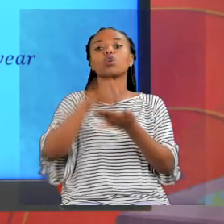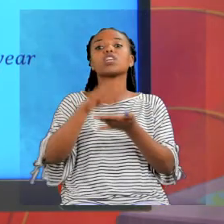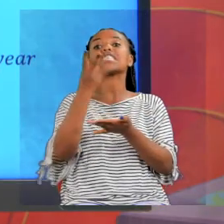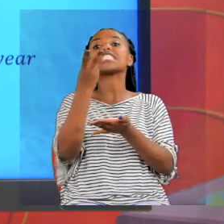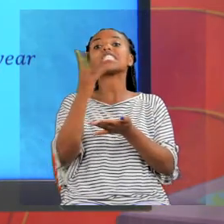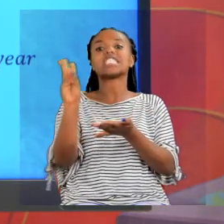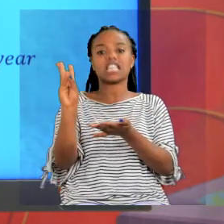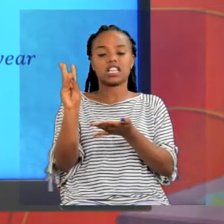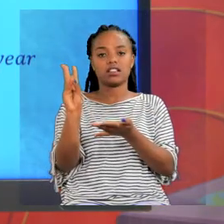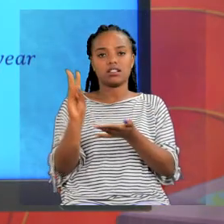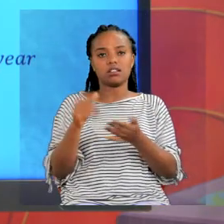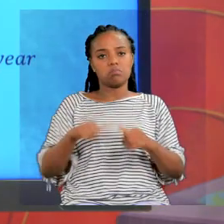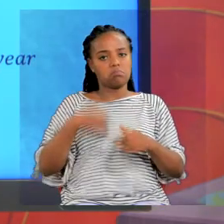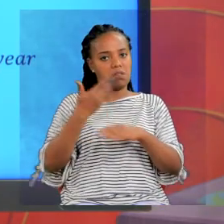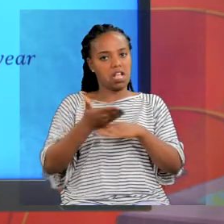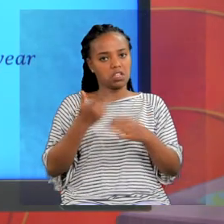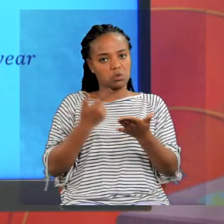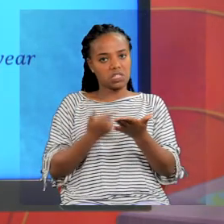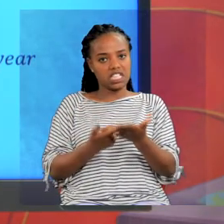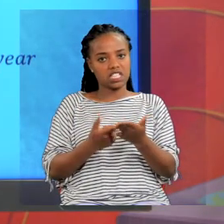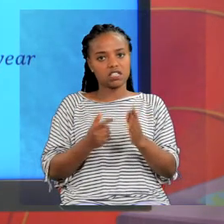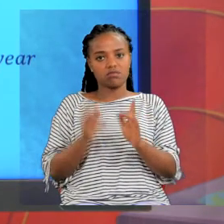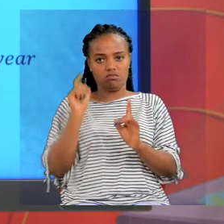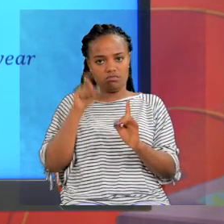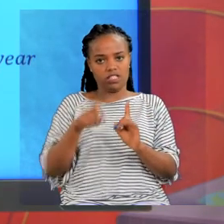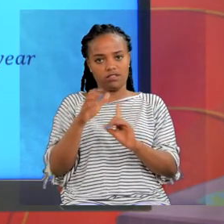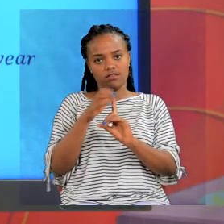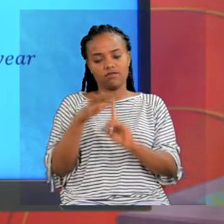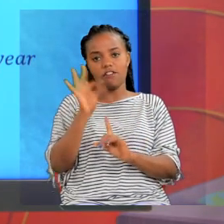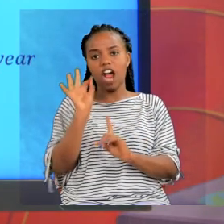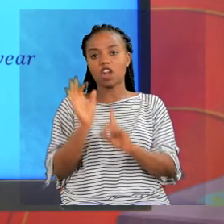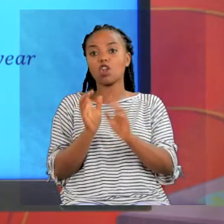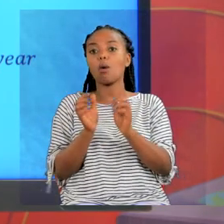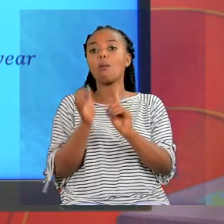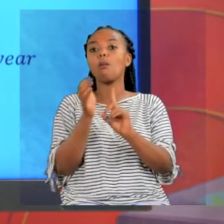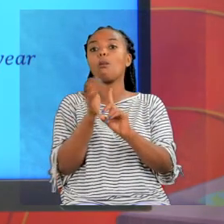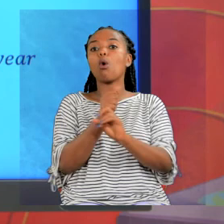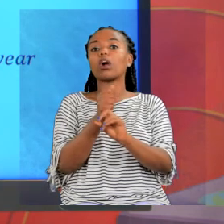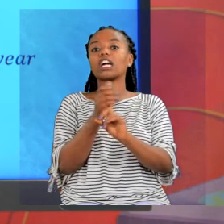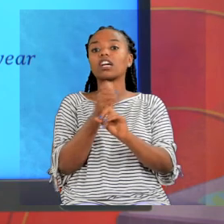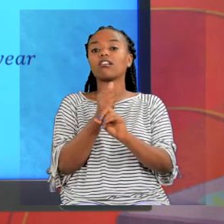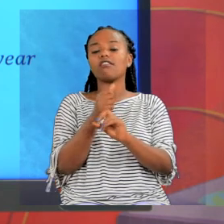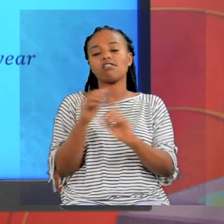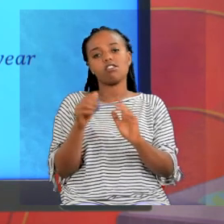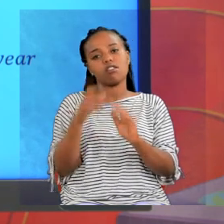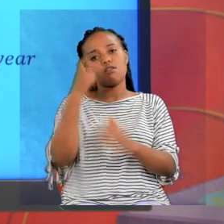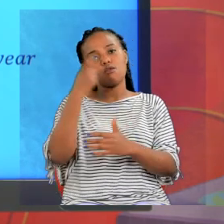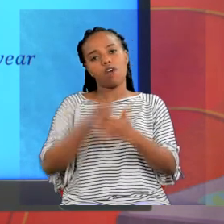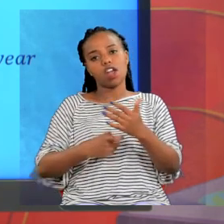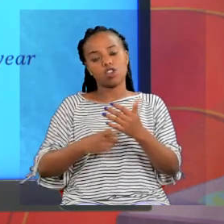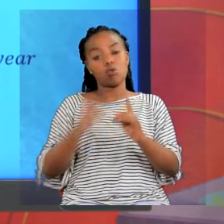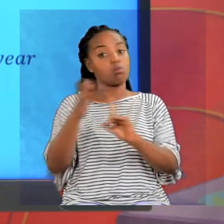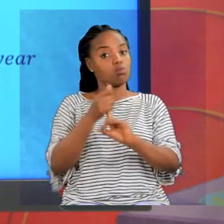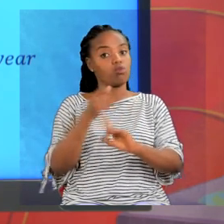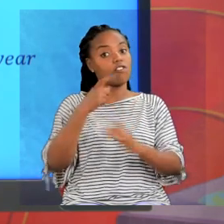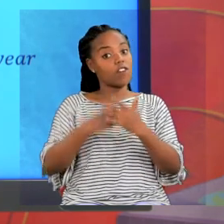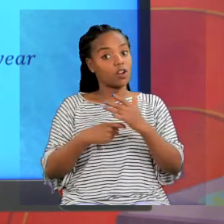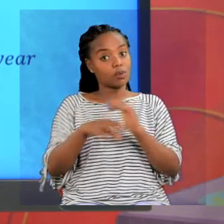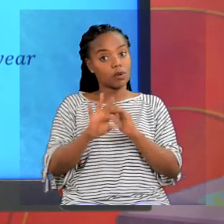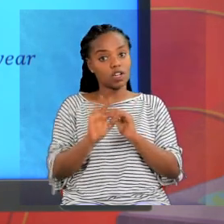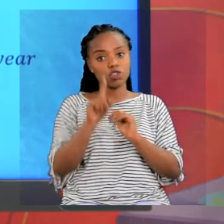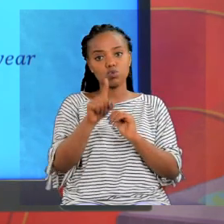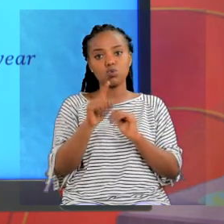2016. Next to this, we need to find book value. To find book value, what to do is simply